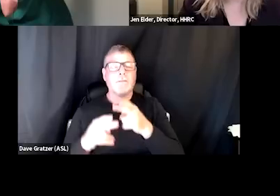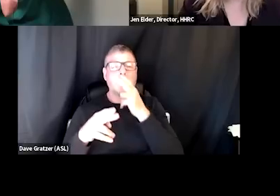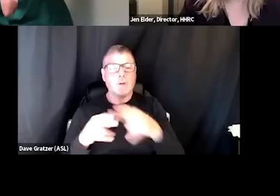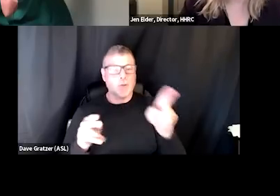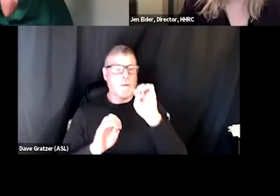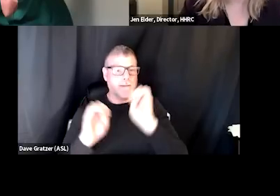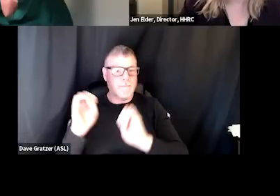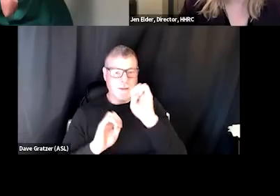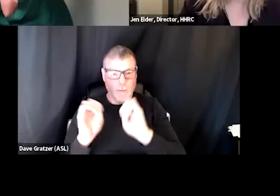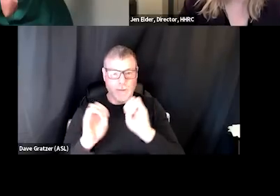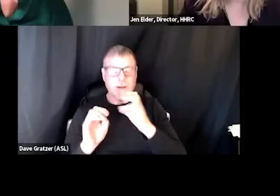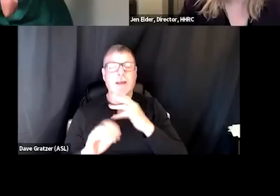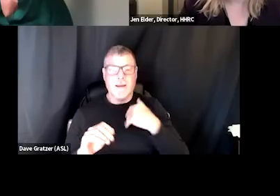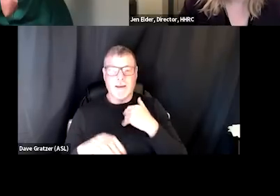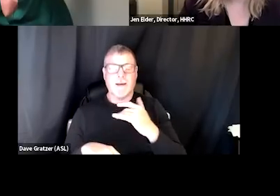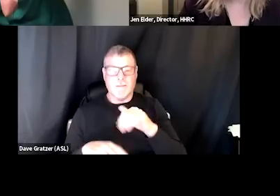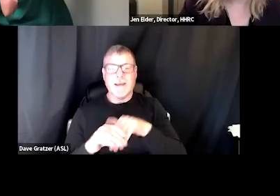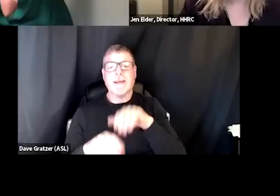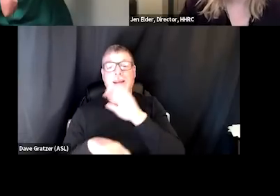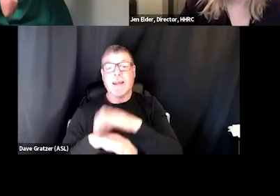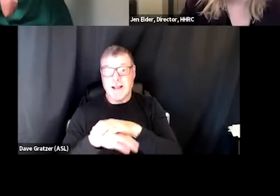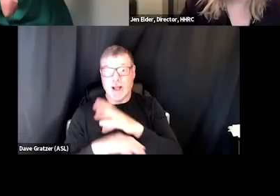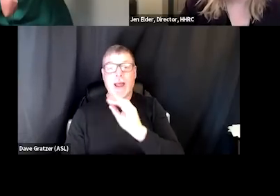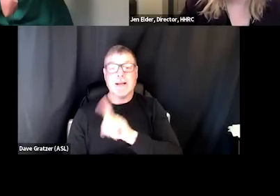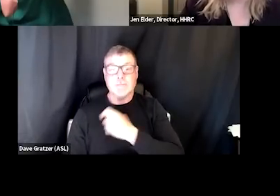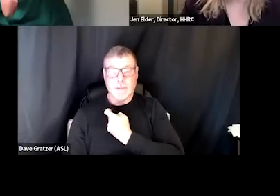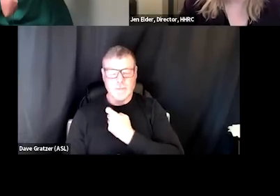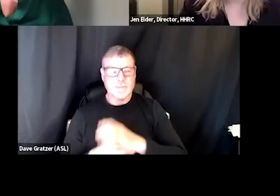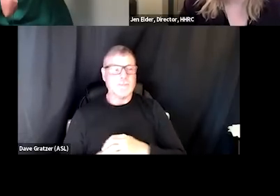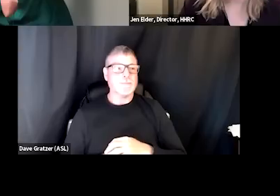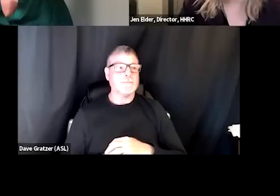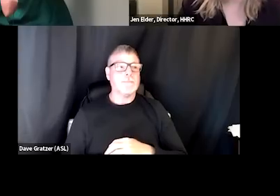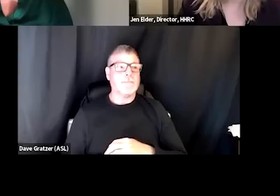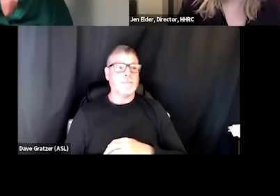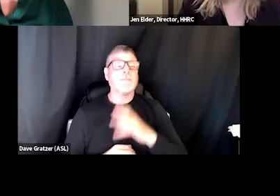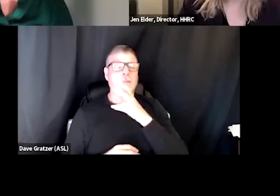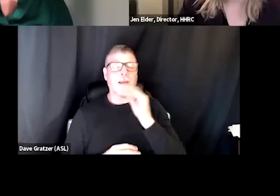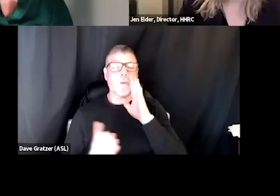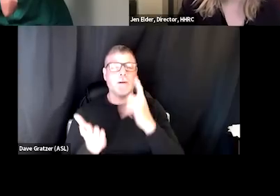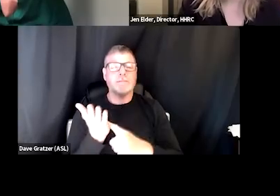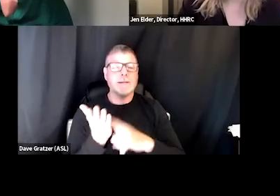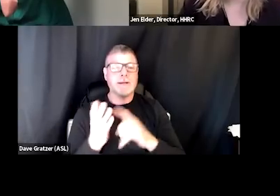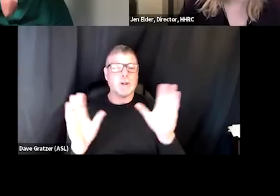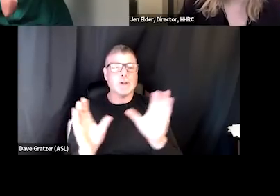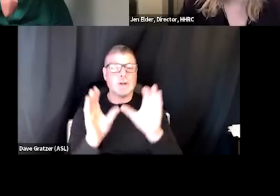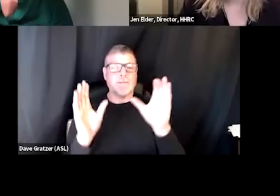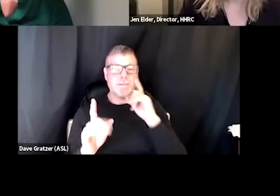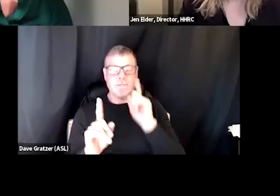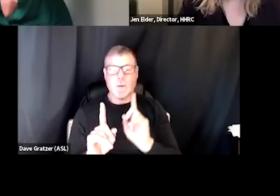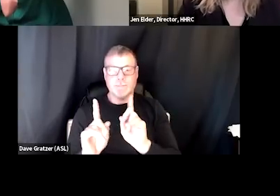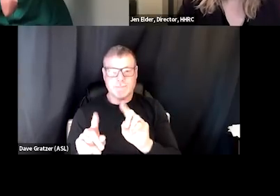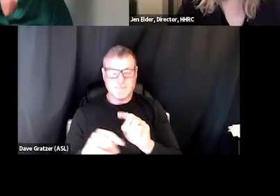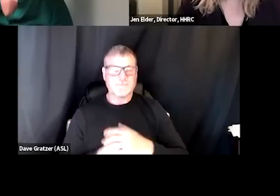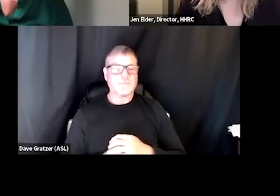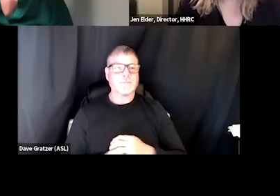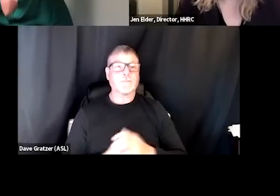evaluation. We have that available in English and in Spanish, and you'll be redirected to a certificate of participation.